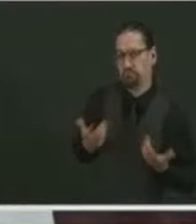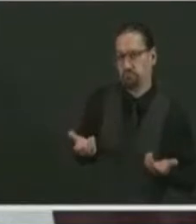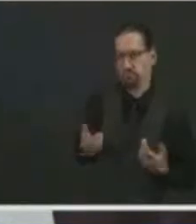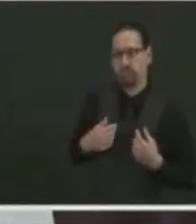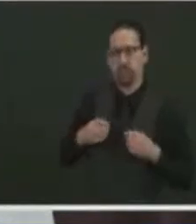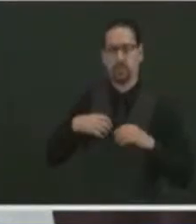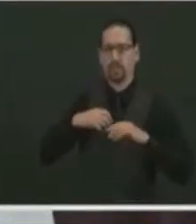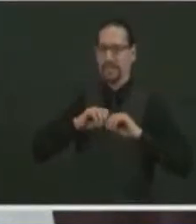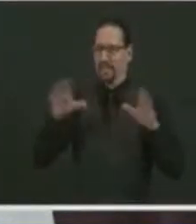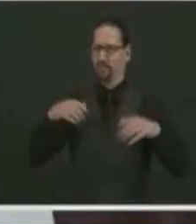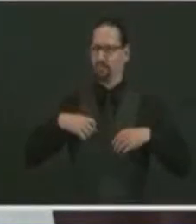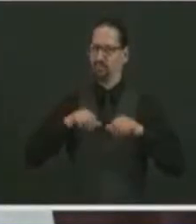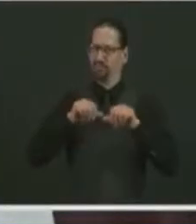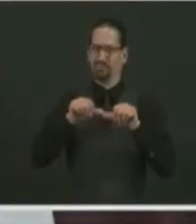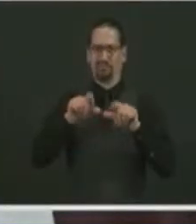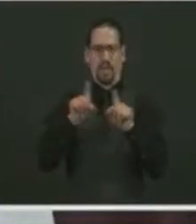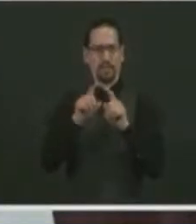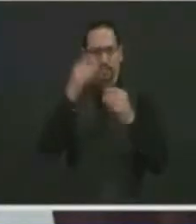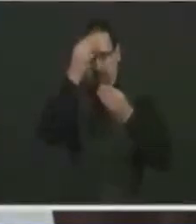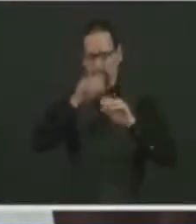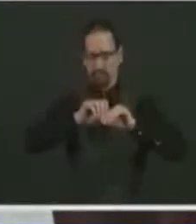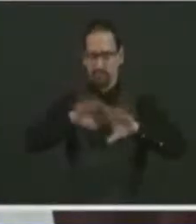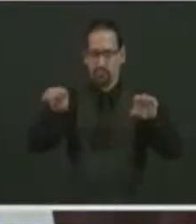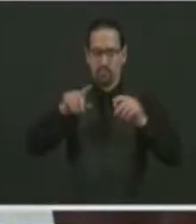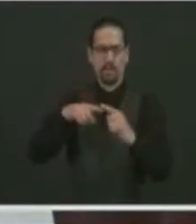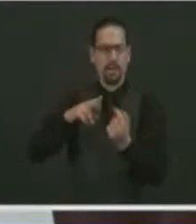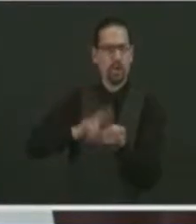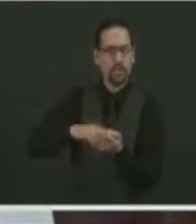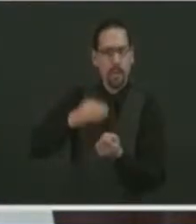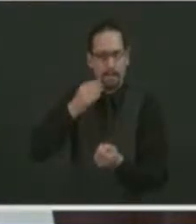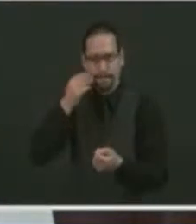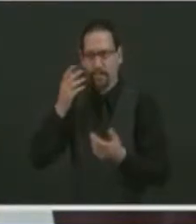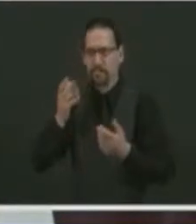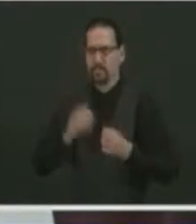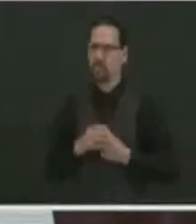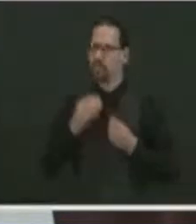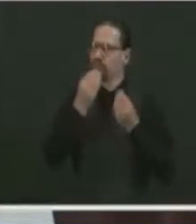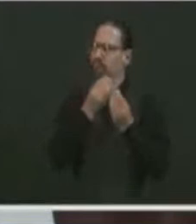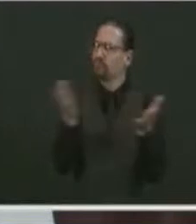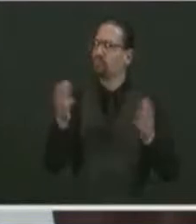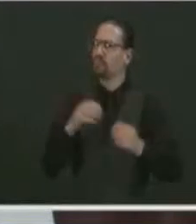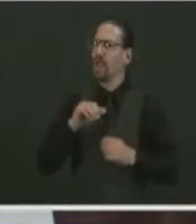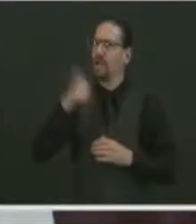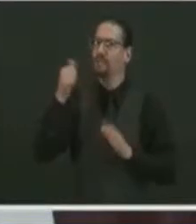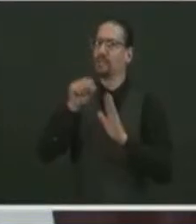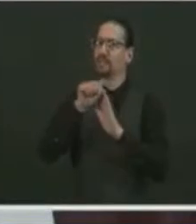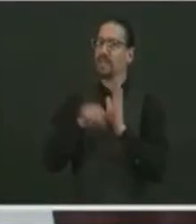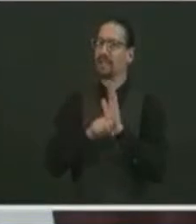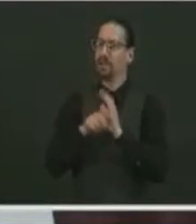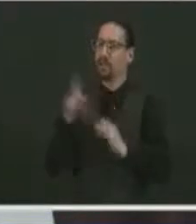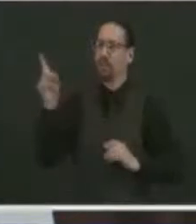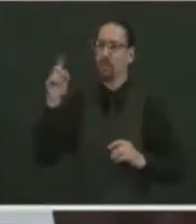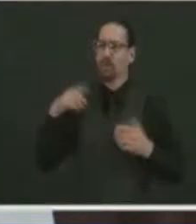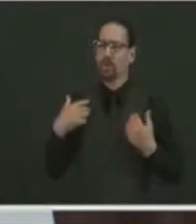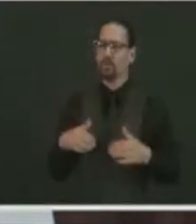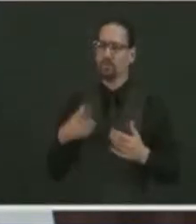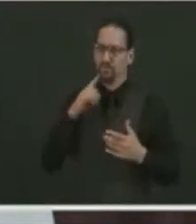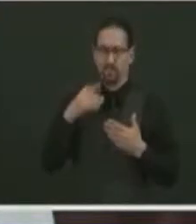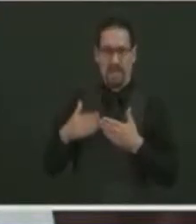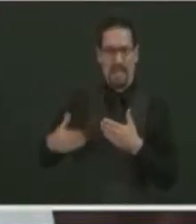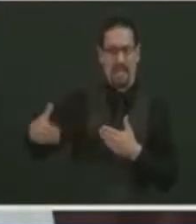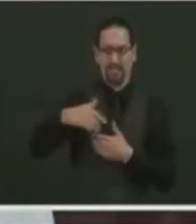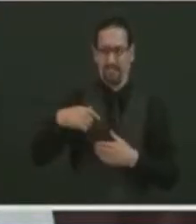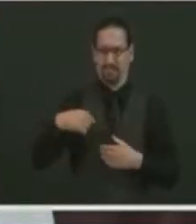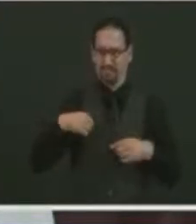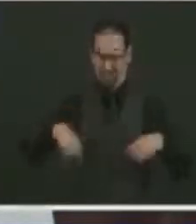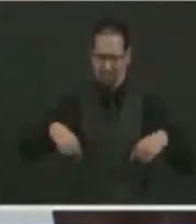as possible. And by the way, we're way ahead of many other states, if not most other states. I mean, just compare the